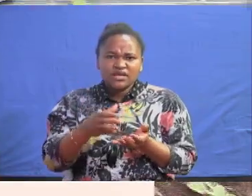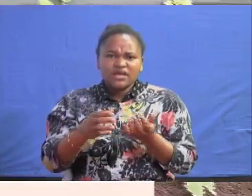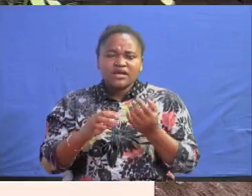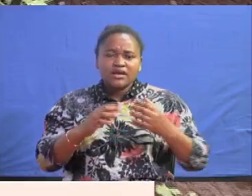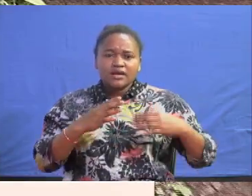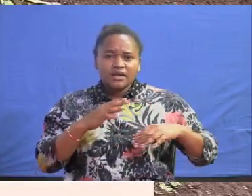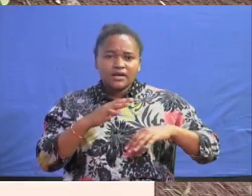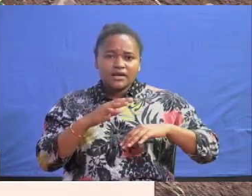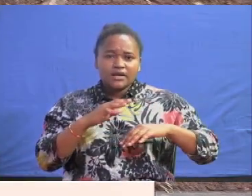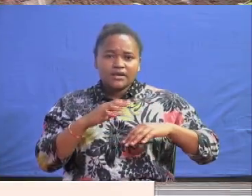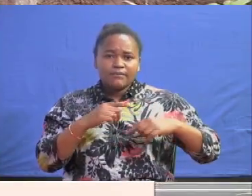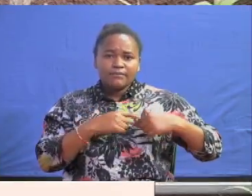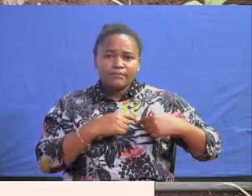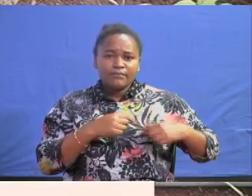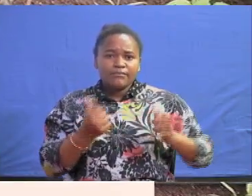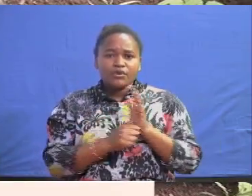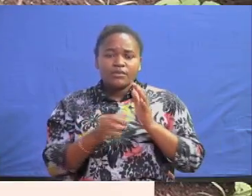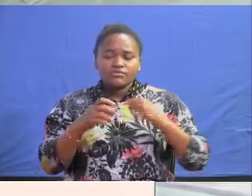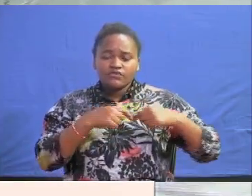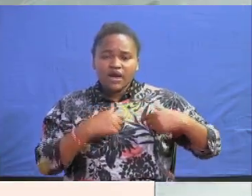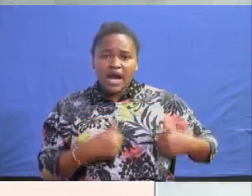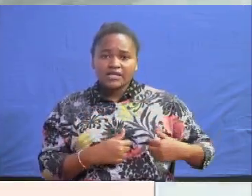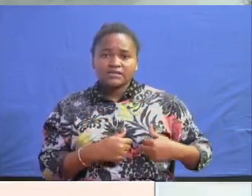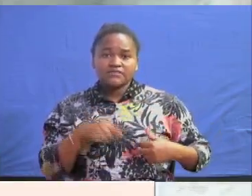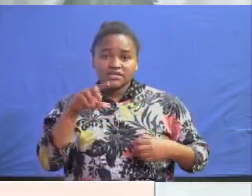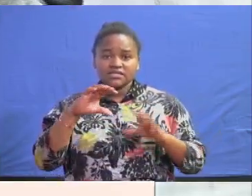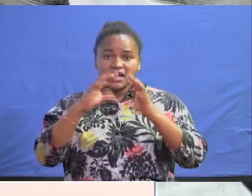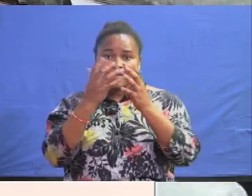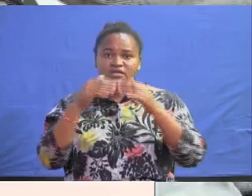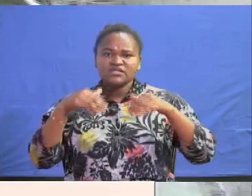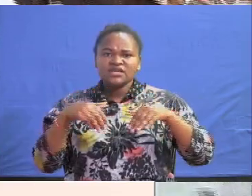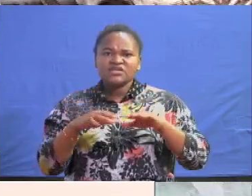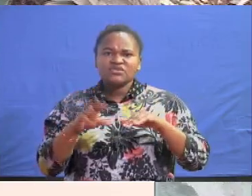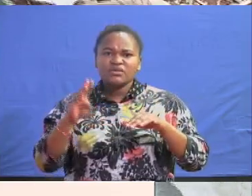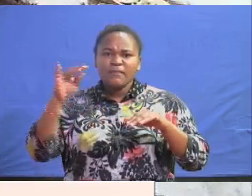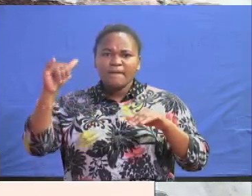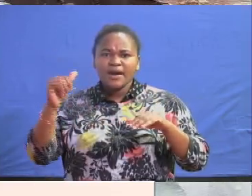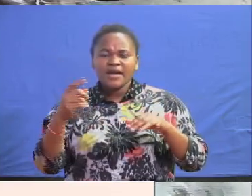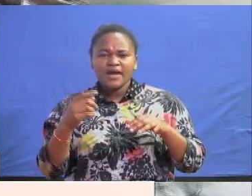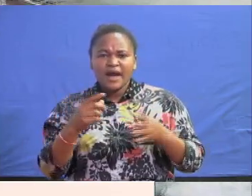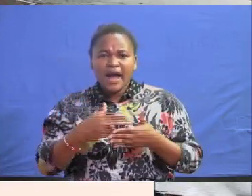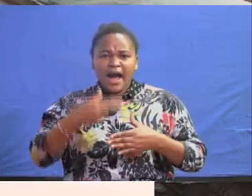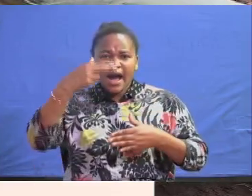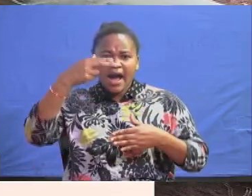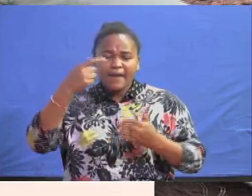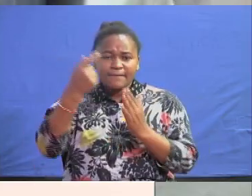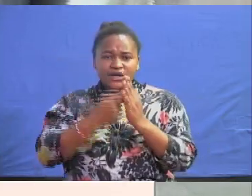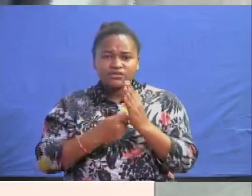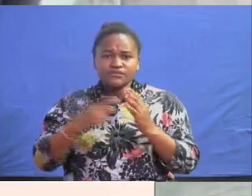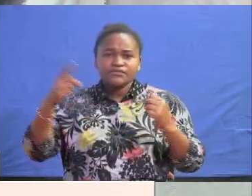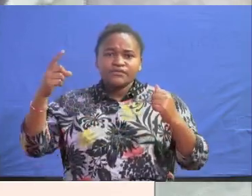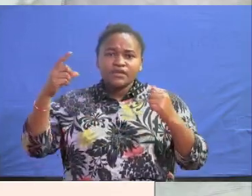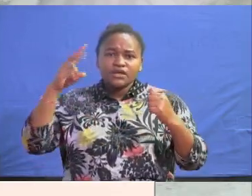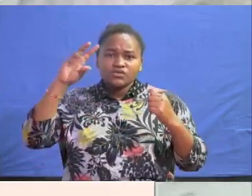heart. Kama wanavyoeleza wanafunzi hawa, kabichi hili huuzwa kwa bei ya juu kuliko kabichi la kawaida, takriban